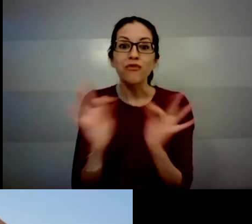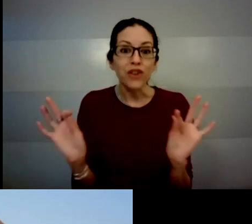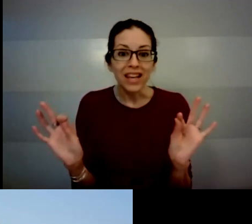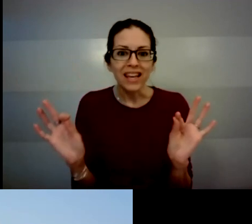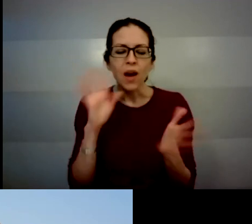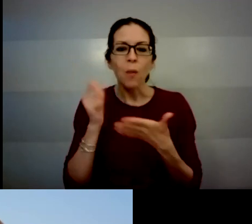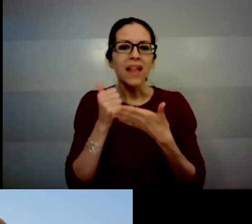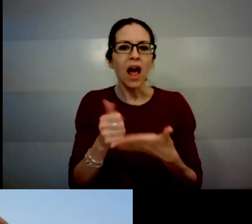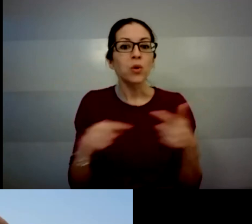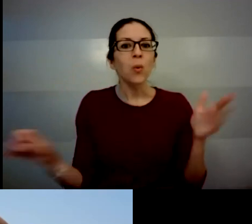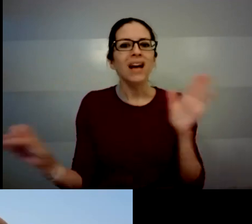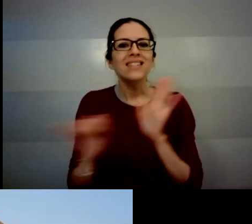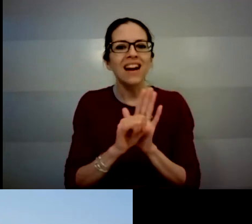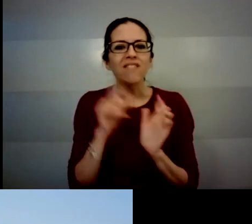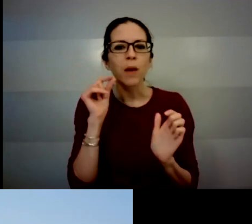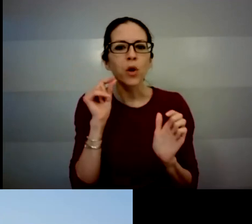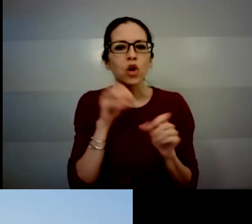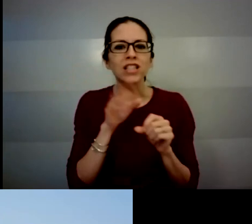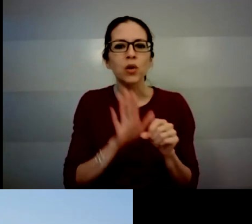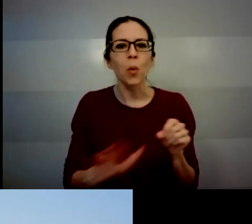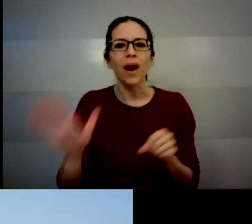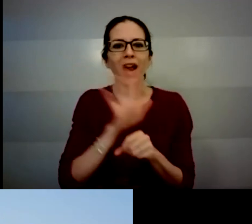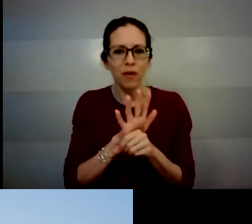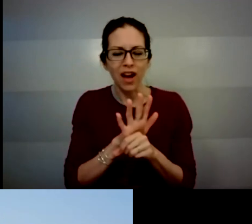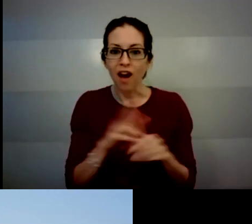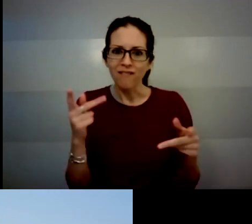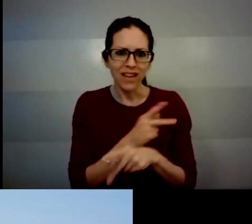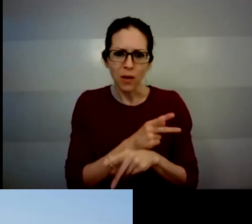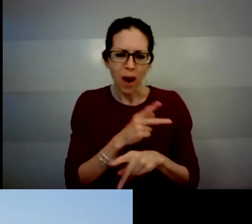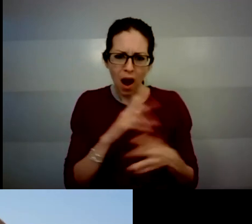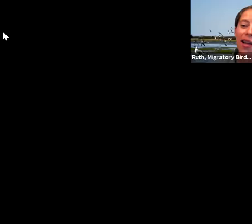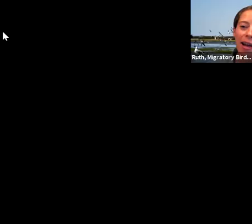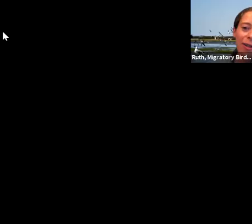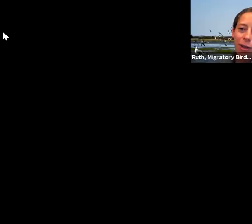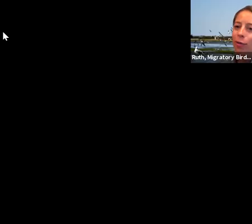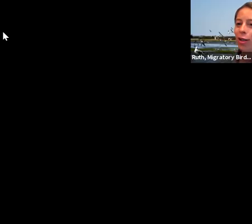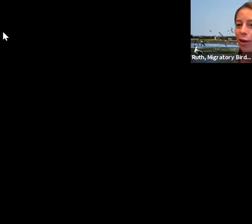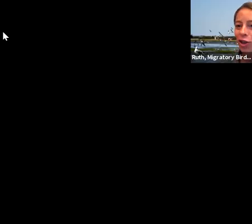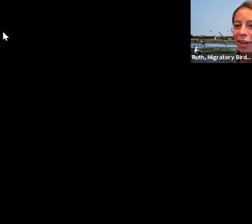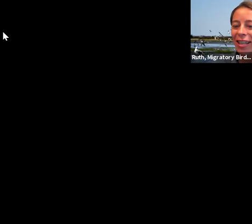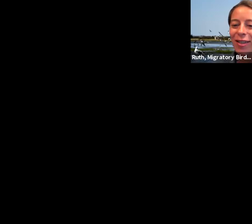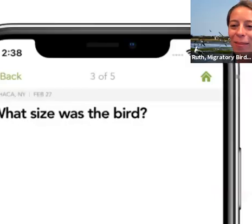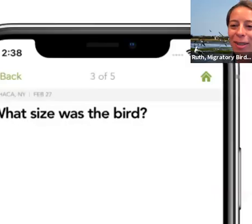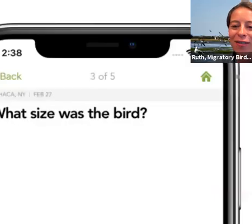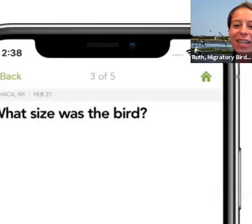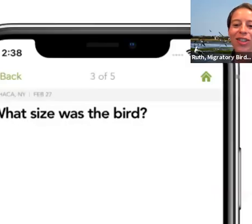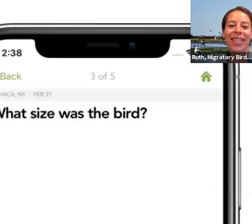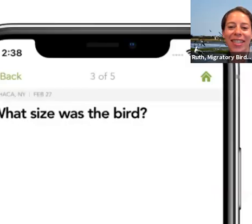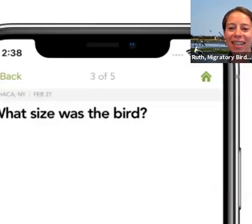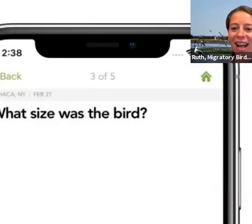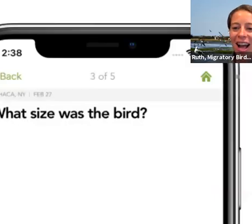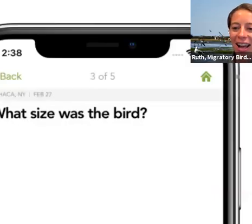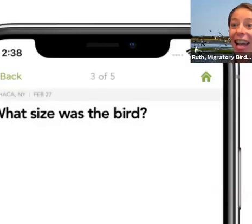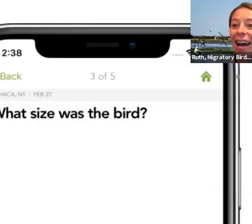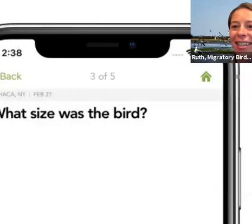will help you identify the birds in your area. So figure out how to start identifying some of these birds. And as you do, start sharing those